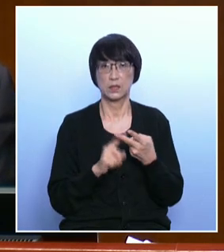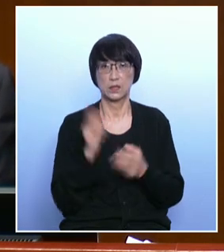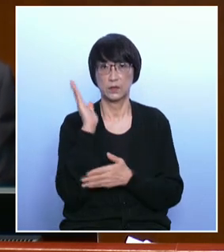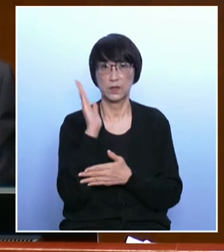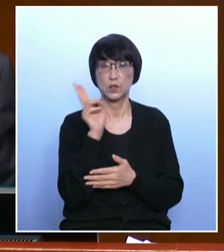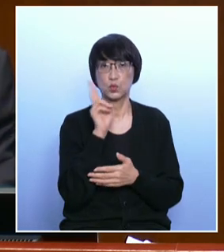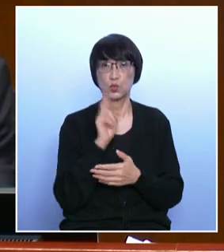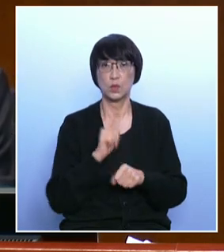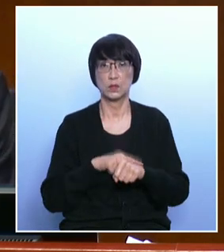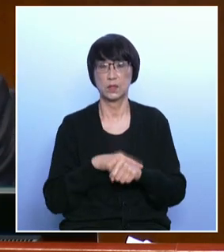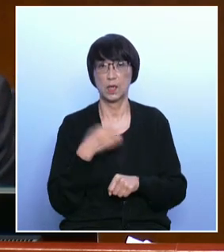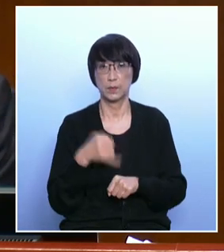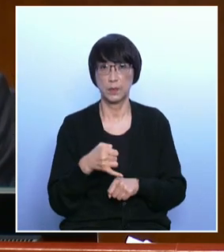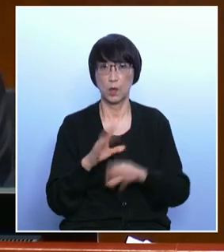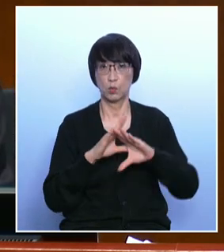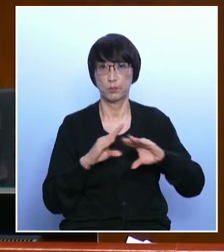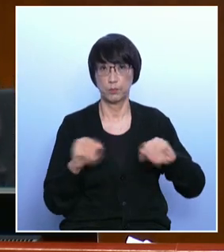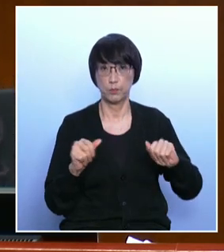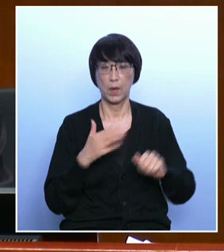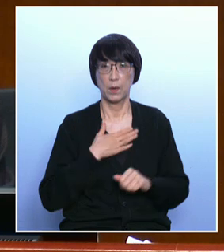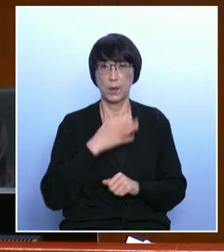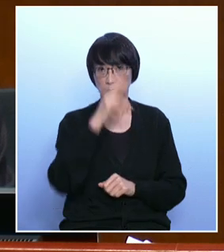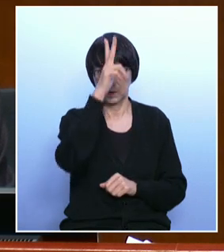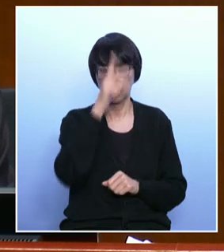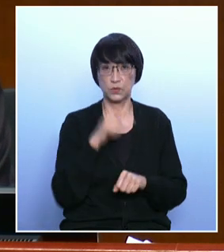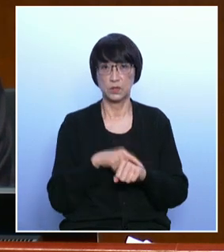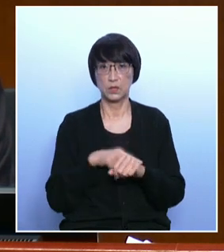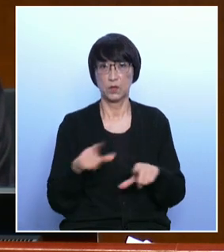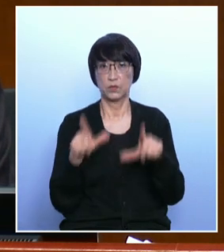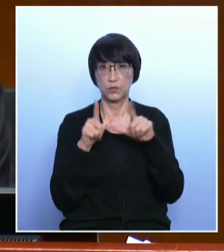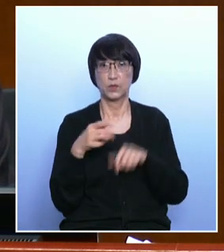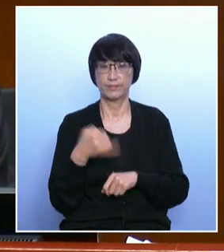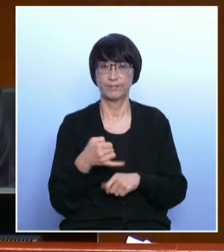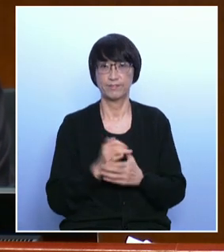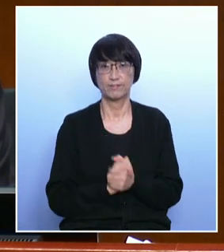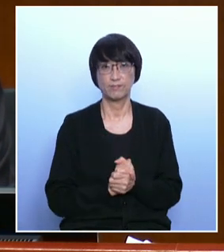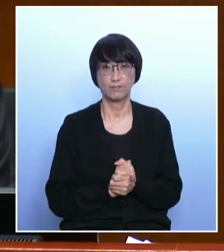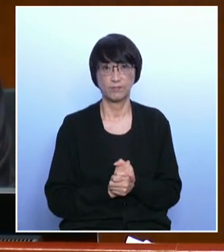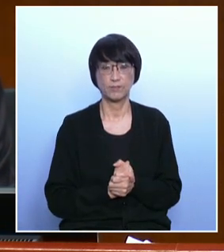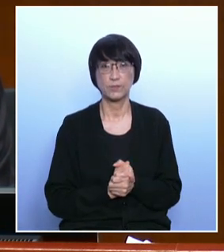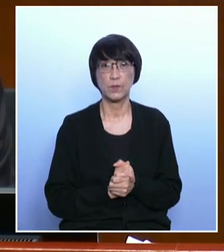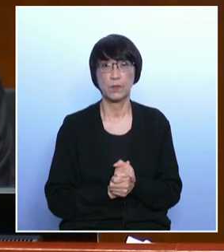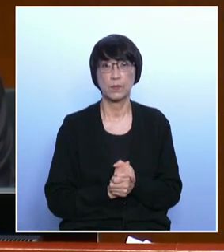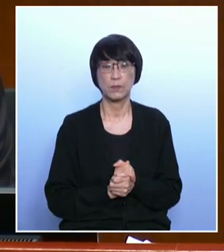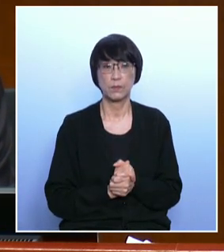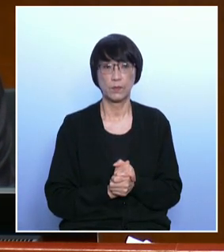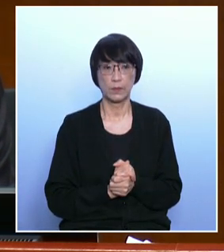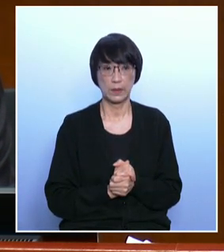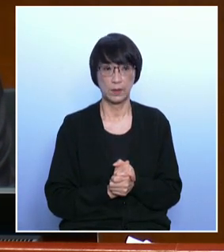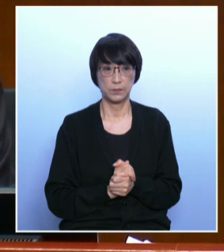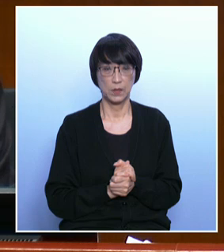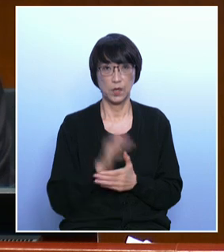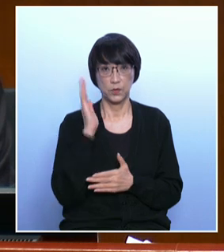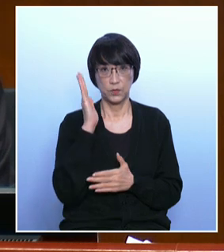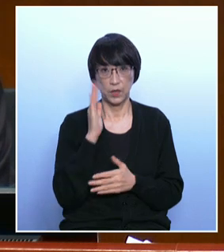time. If possible, I will allow members to speak in the second round. If you used up all the time, the administration